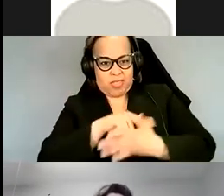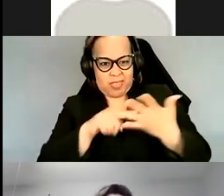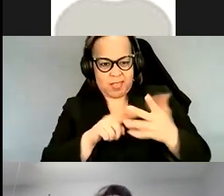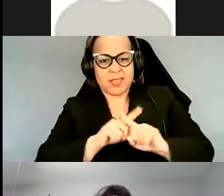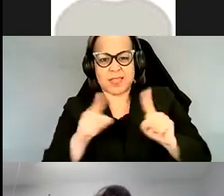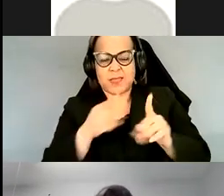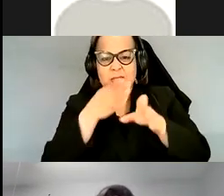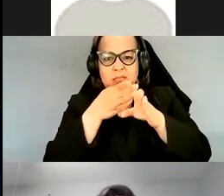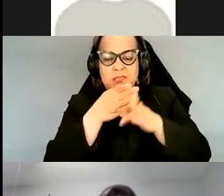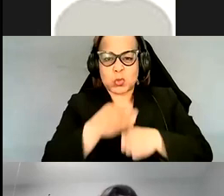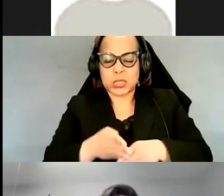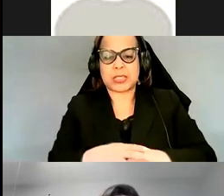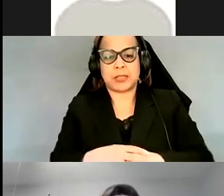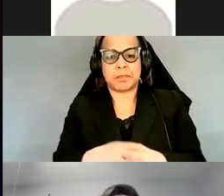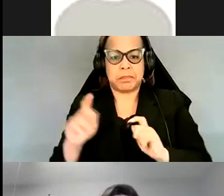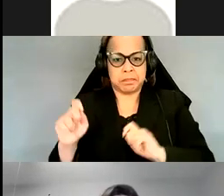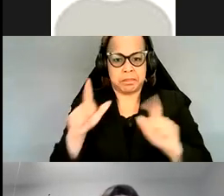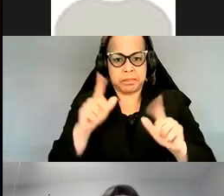sources. Next slide.